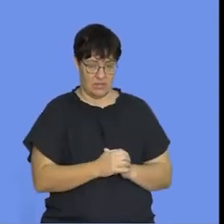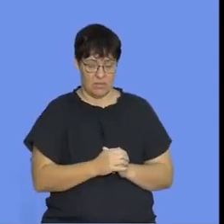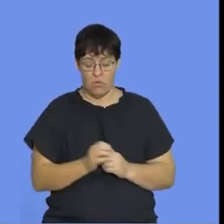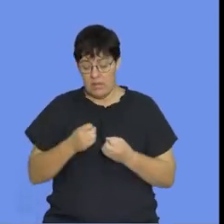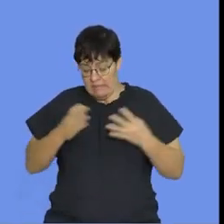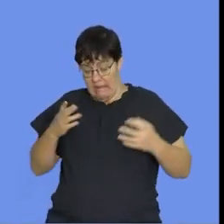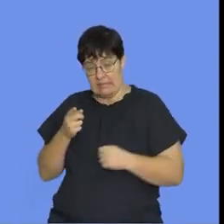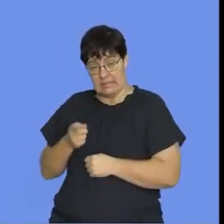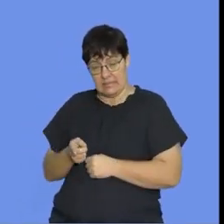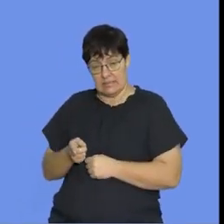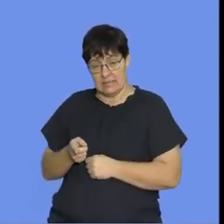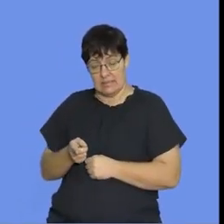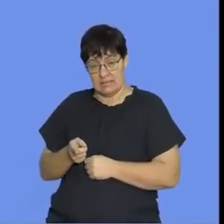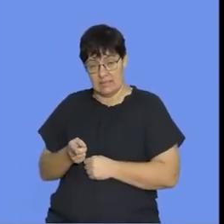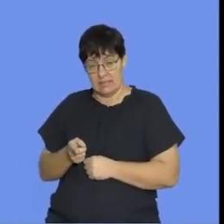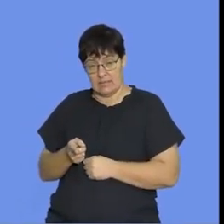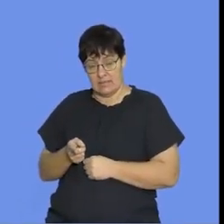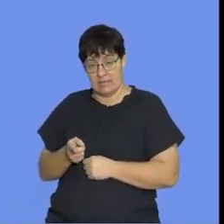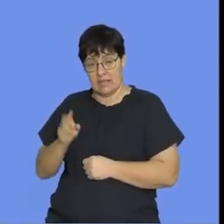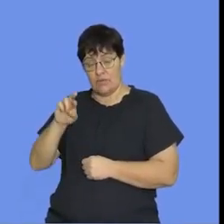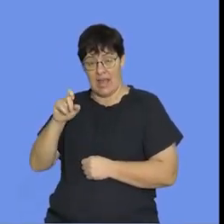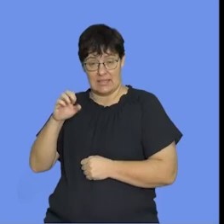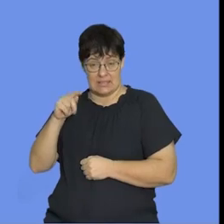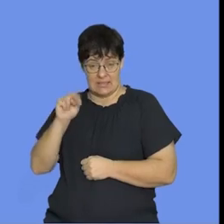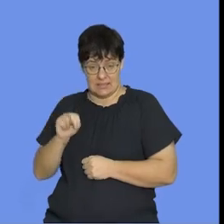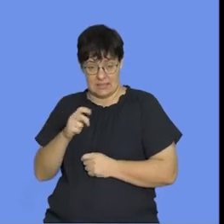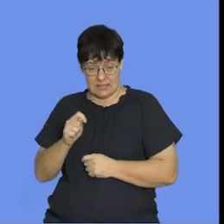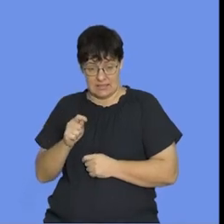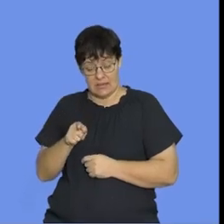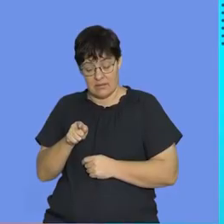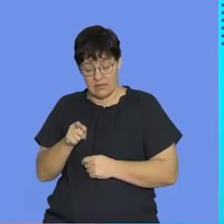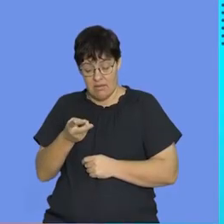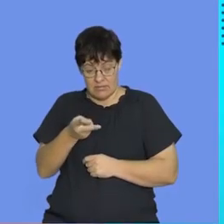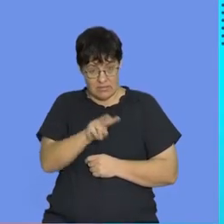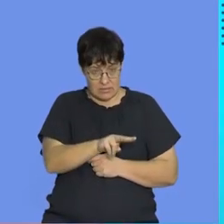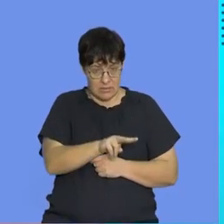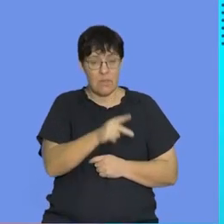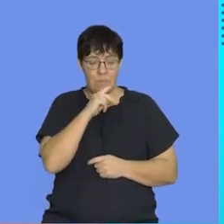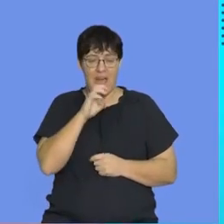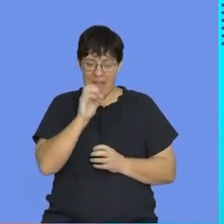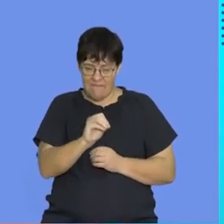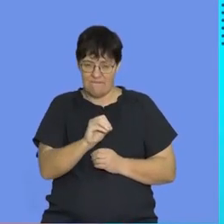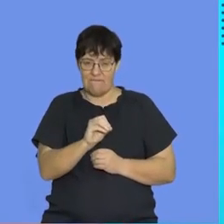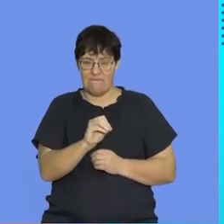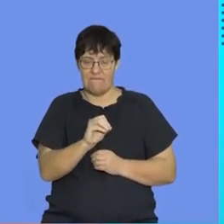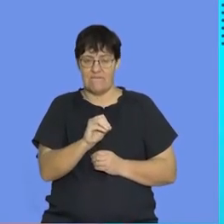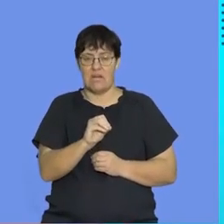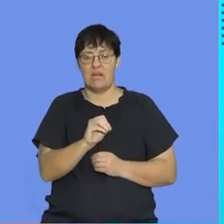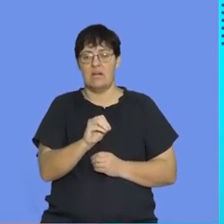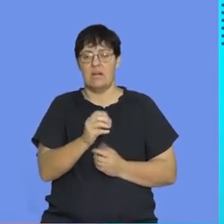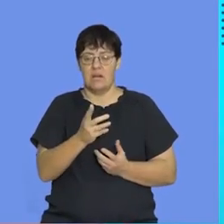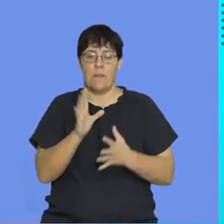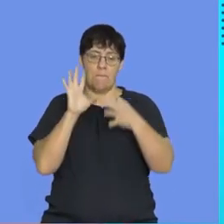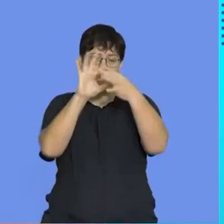type of, a reactant, in these reactants, what exists are some forces, or bonds that exist